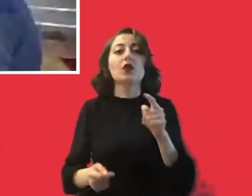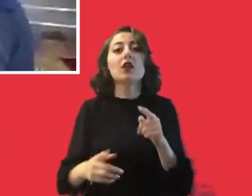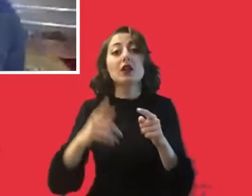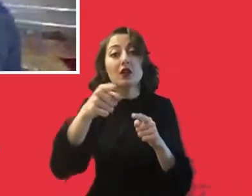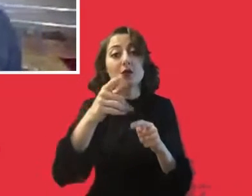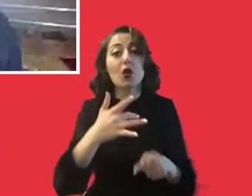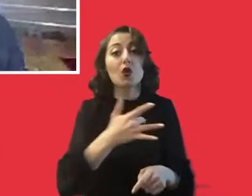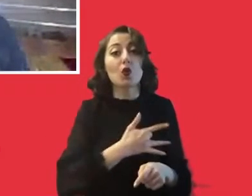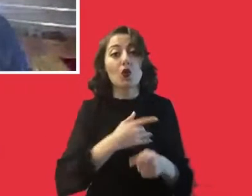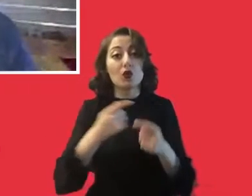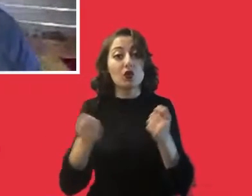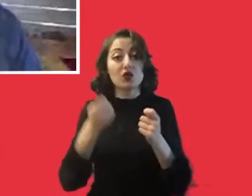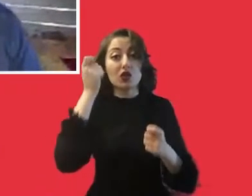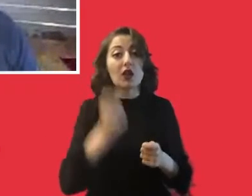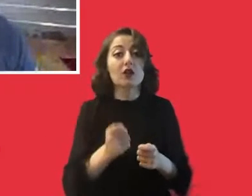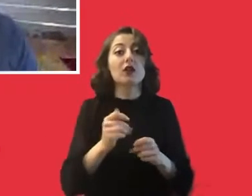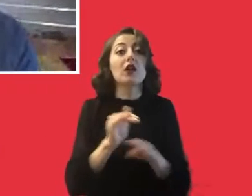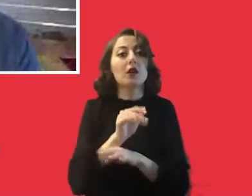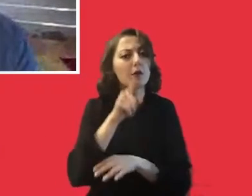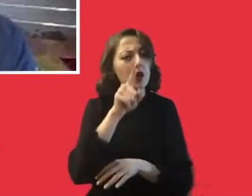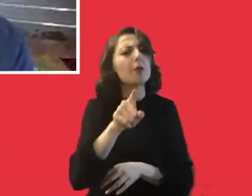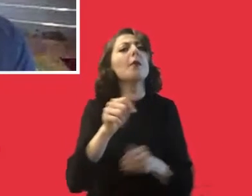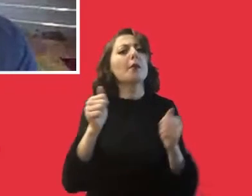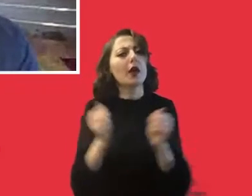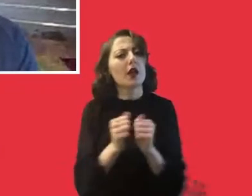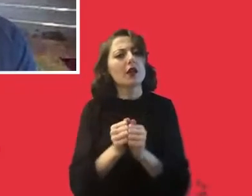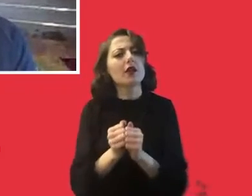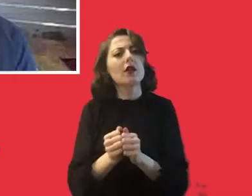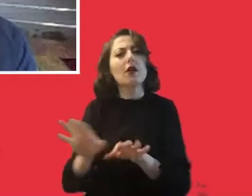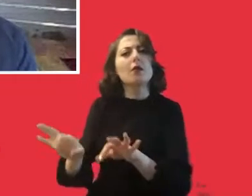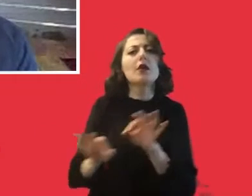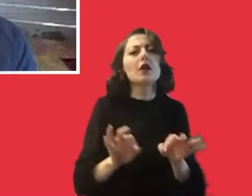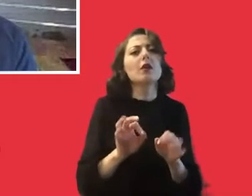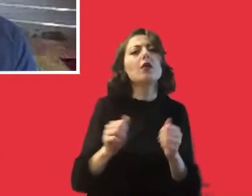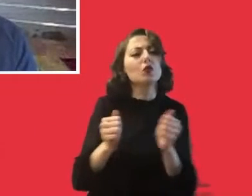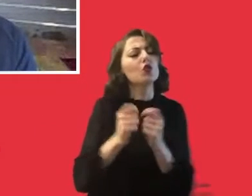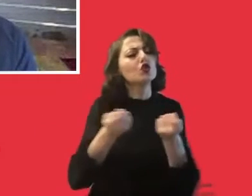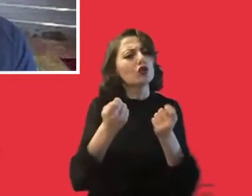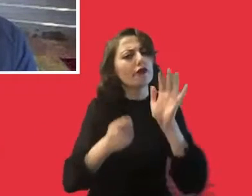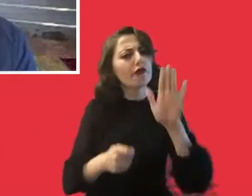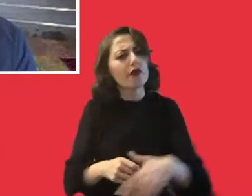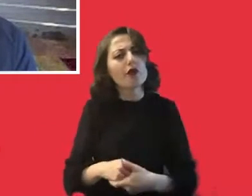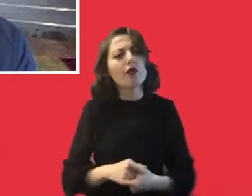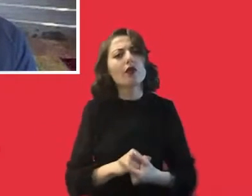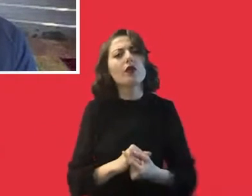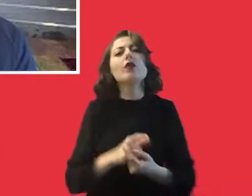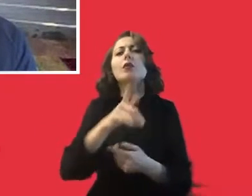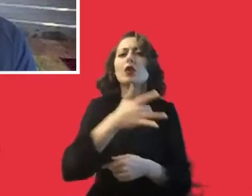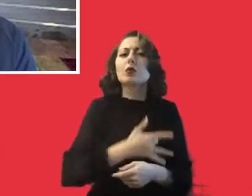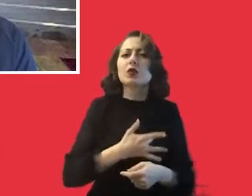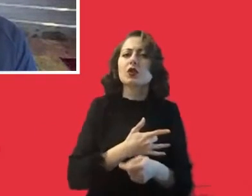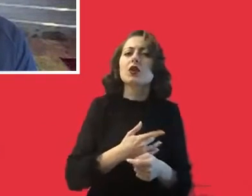little girls about this hip hop, for instance. So they are producing something, and they are moving together. And